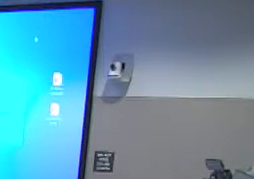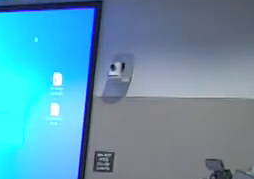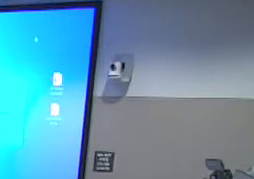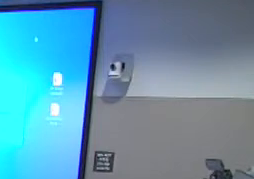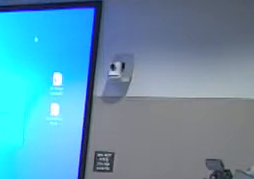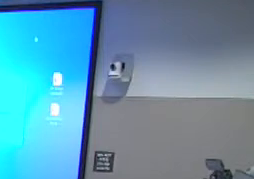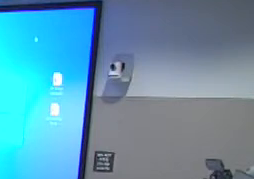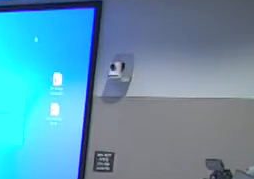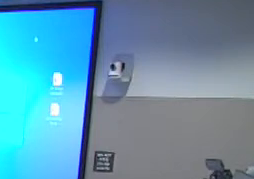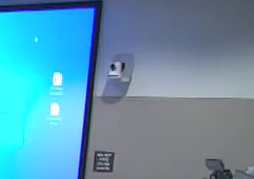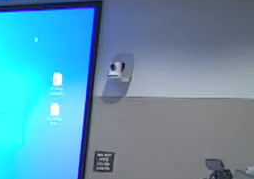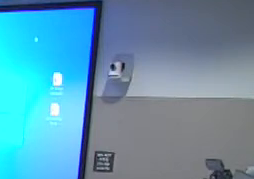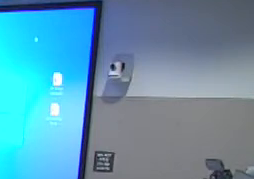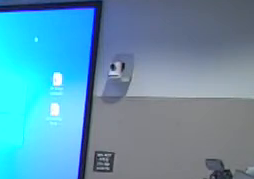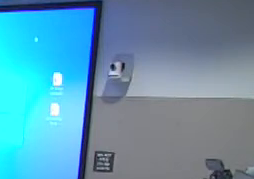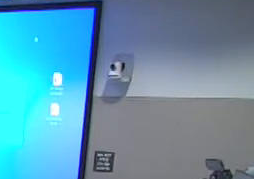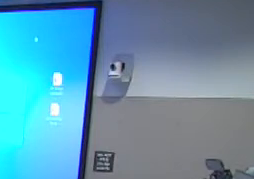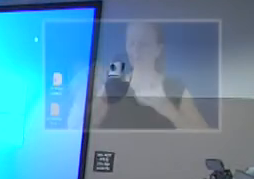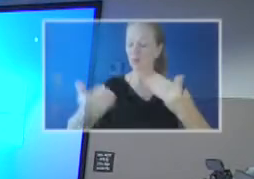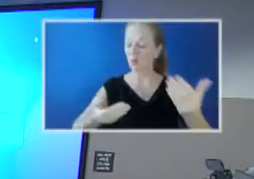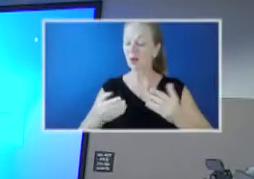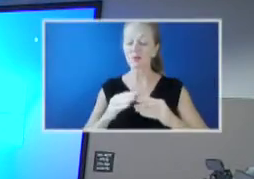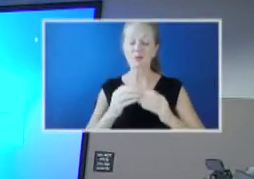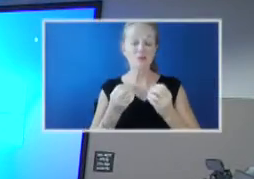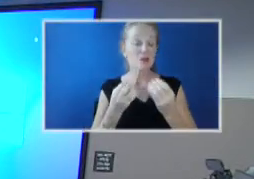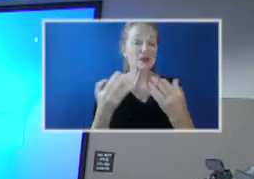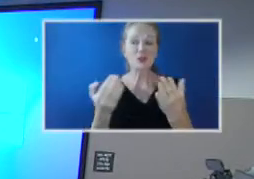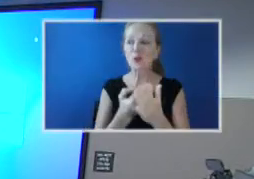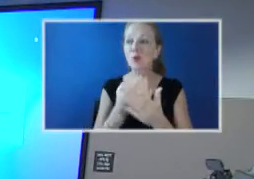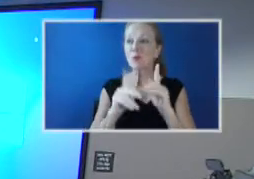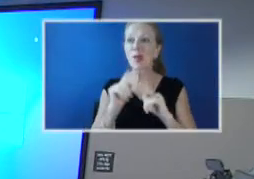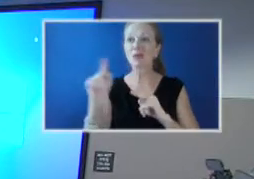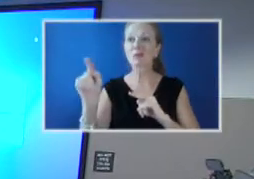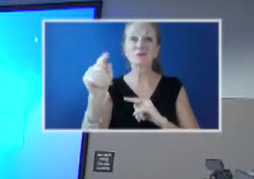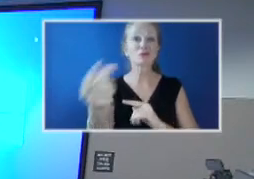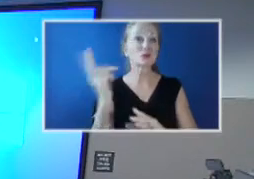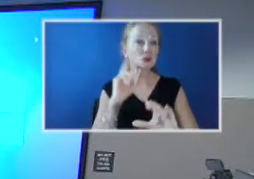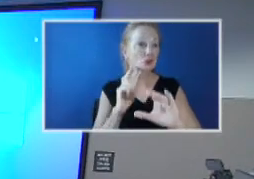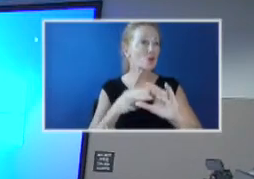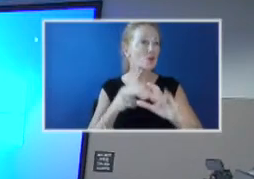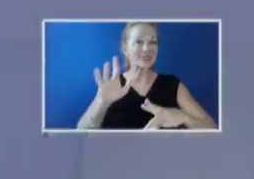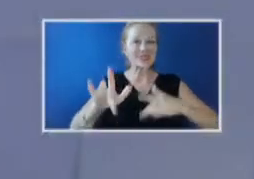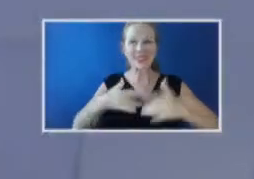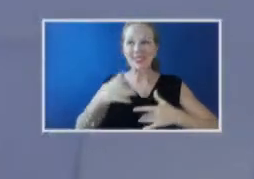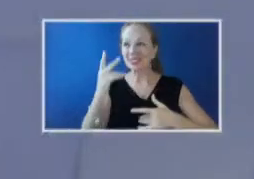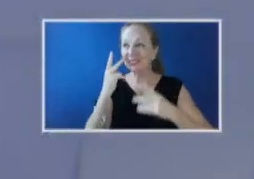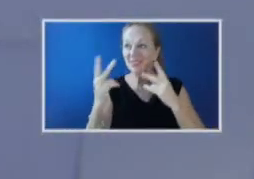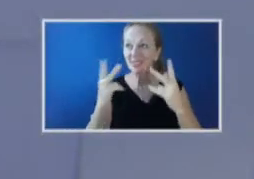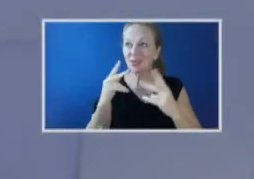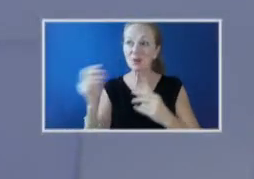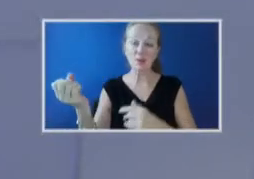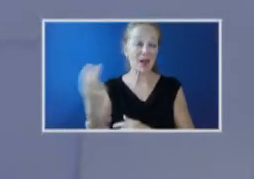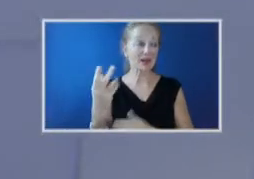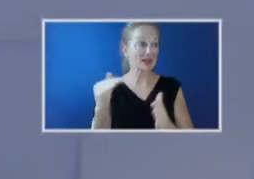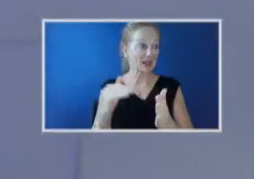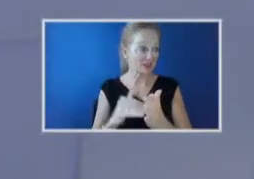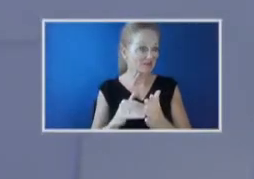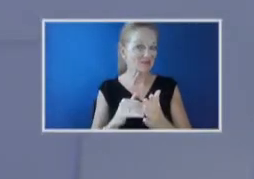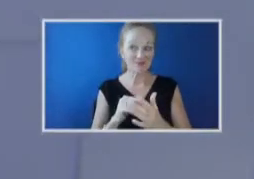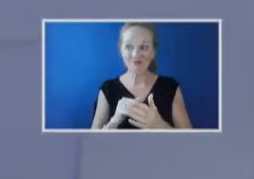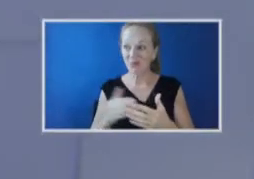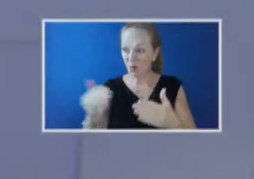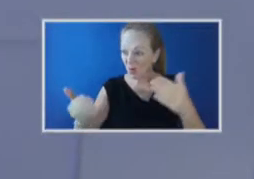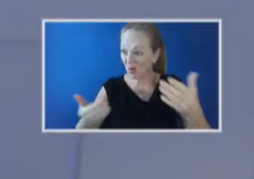meeting. We welcome a number of new people to join us and excited to see those that are returning. So I'd like